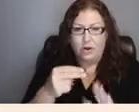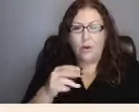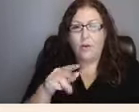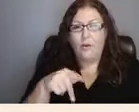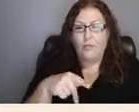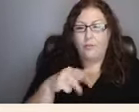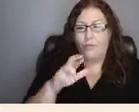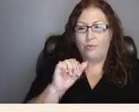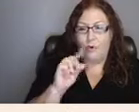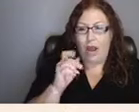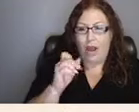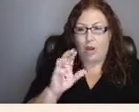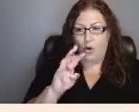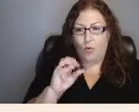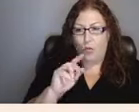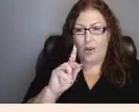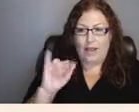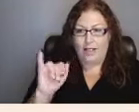before the age of 18.